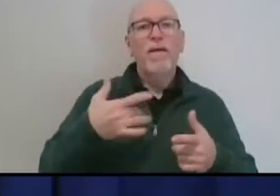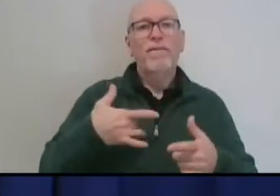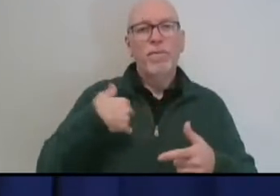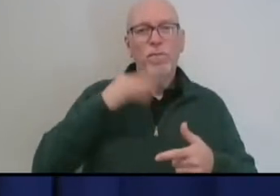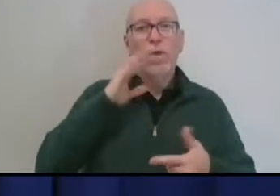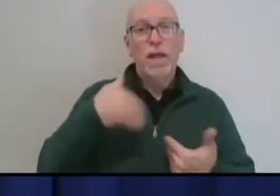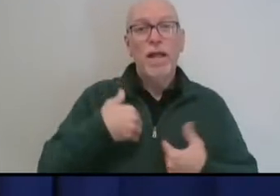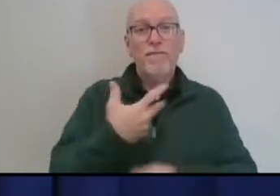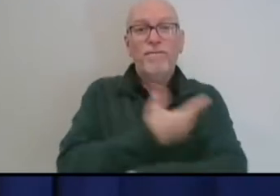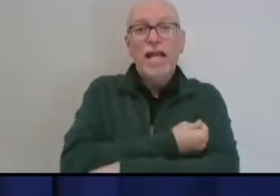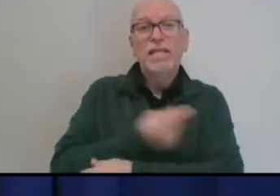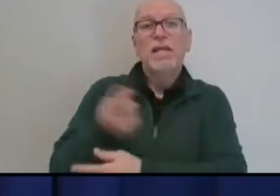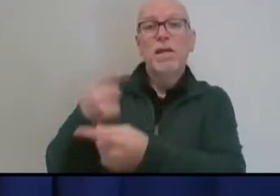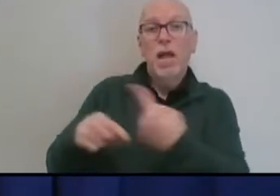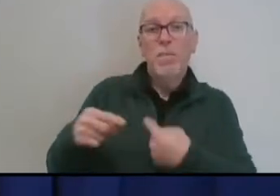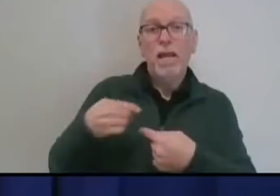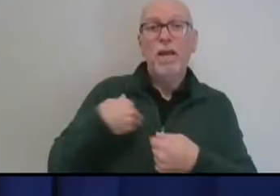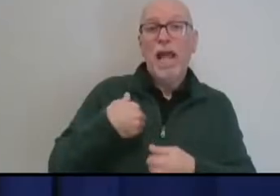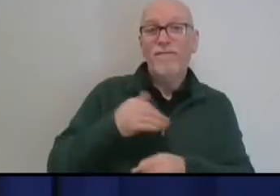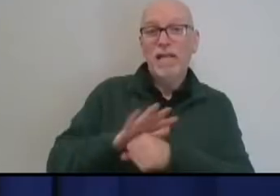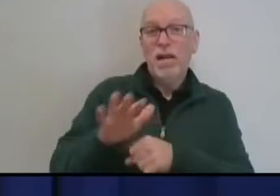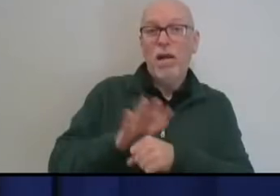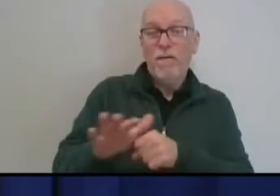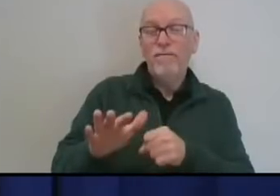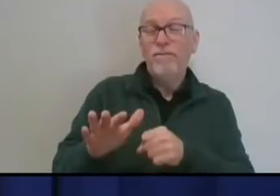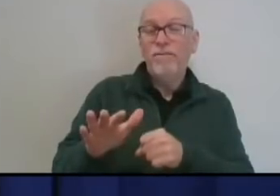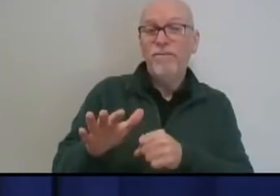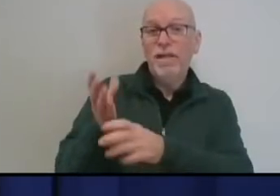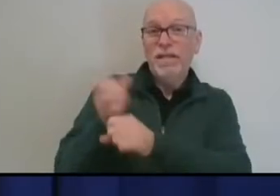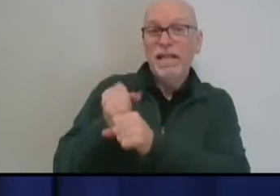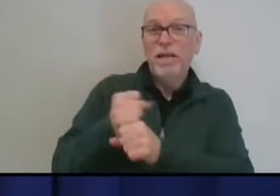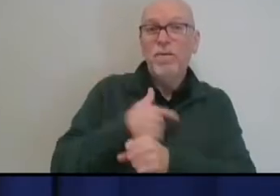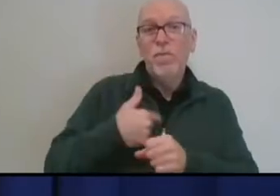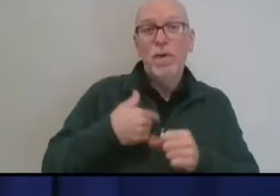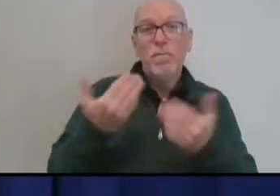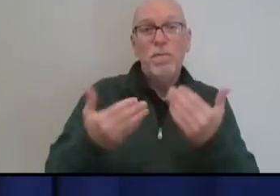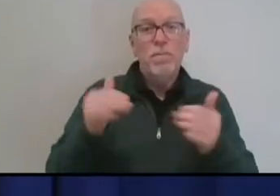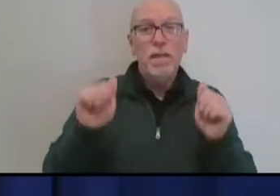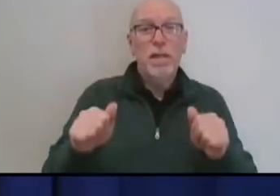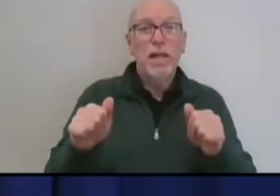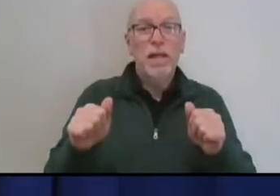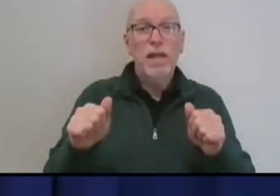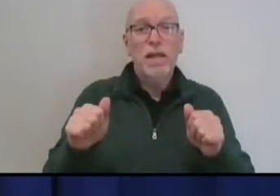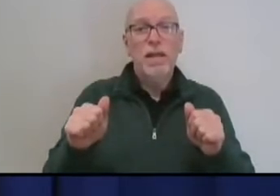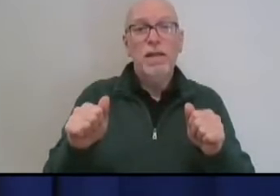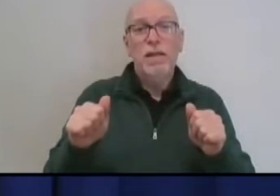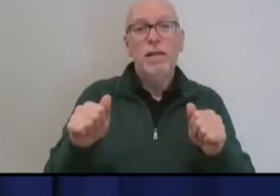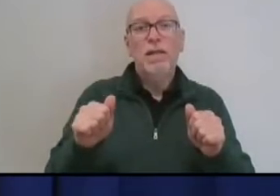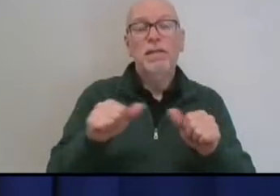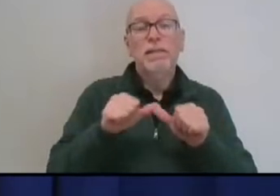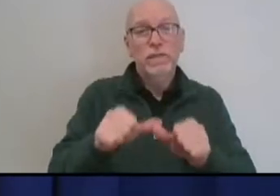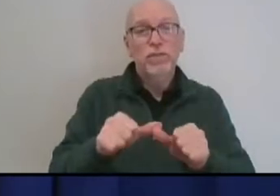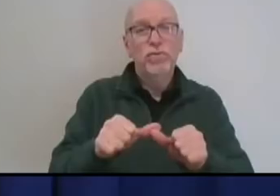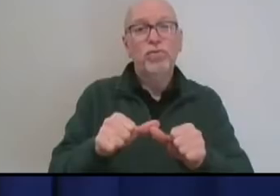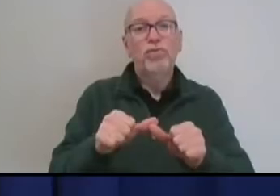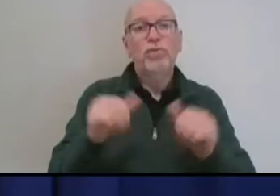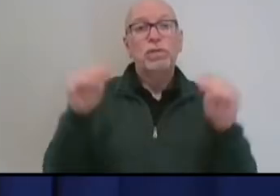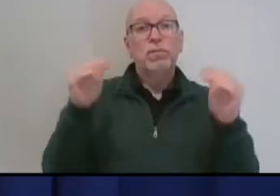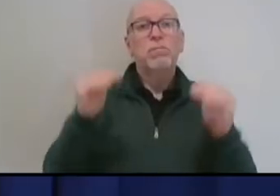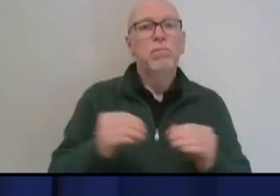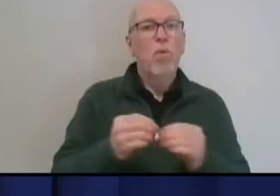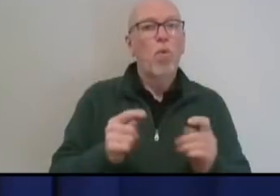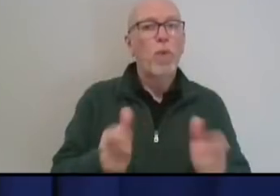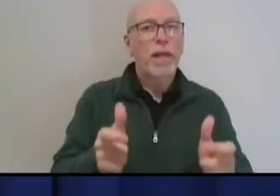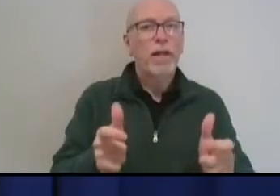vaccine coming in enough amounts that we may be able to continue to expand a little more quickly. I